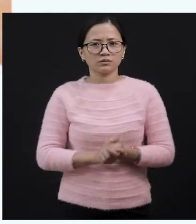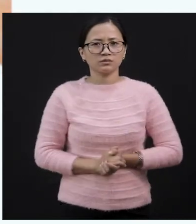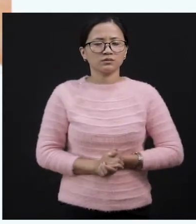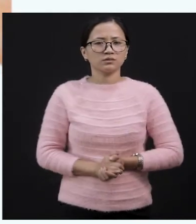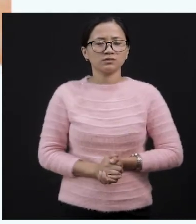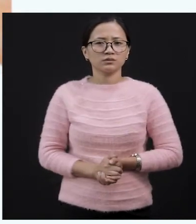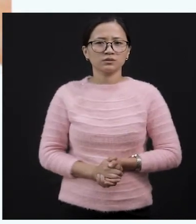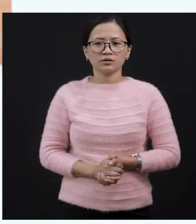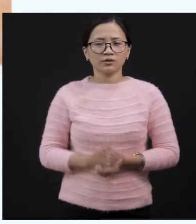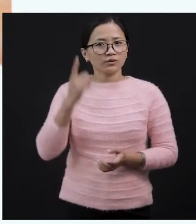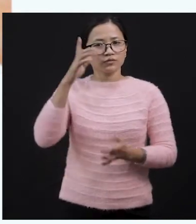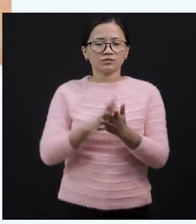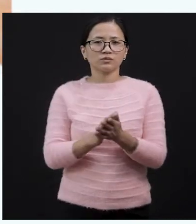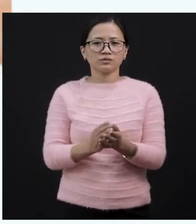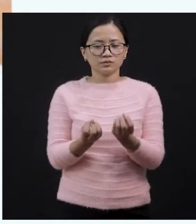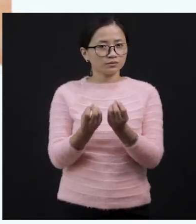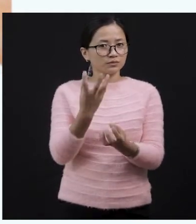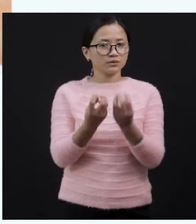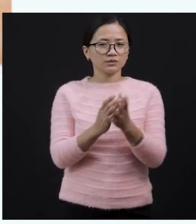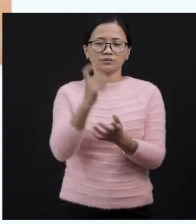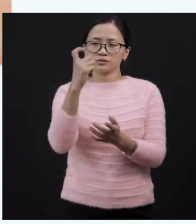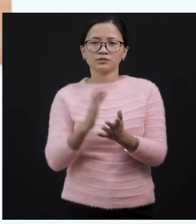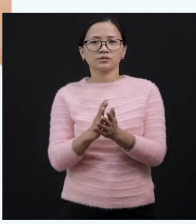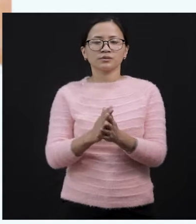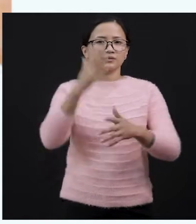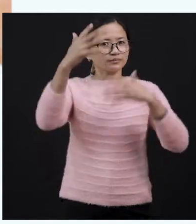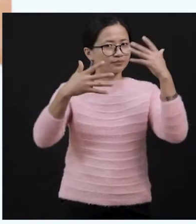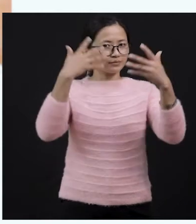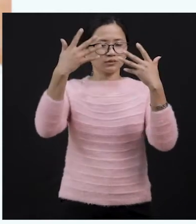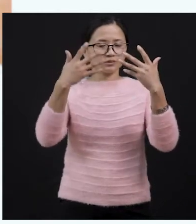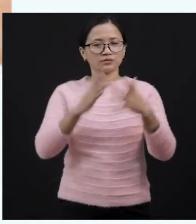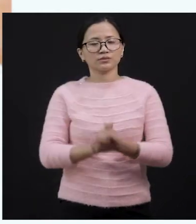Now, for burning, we need air.